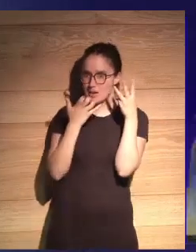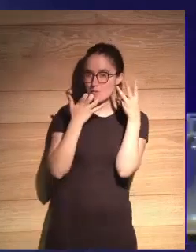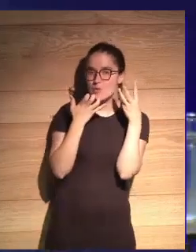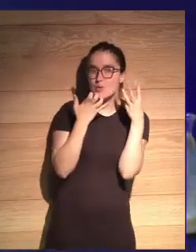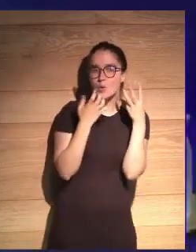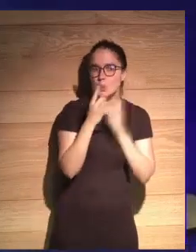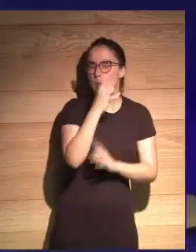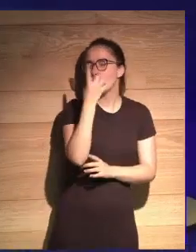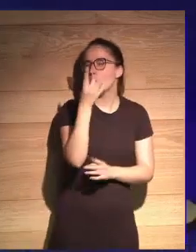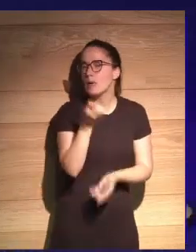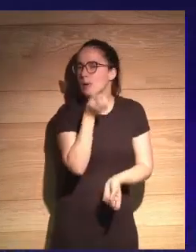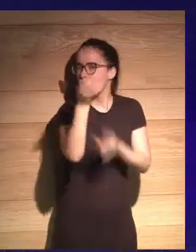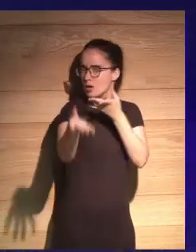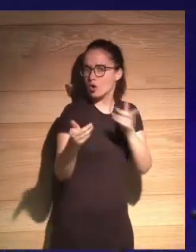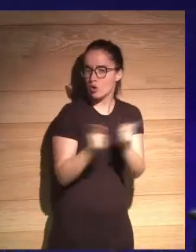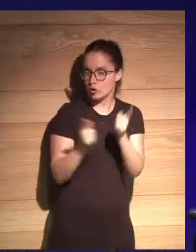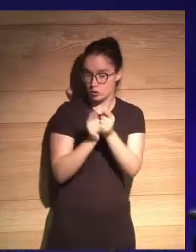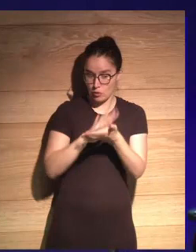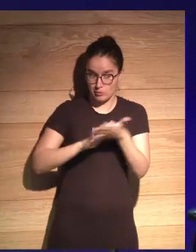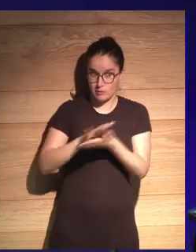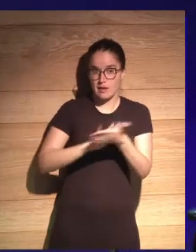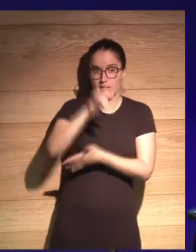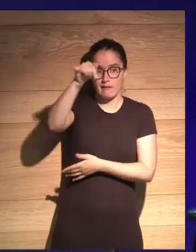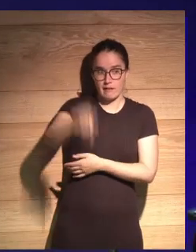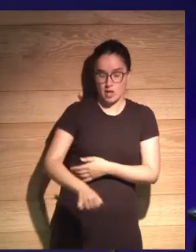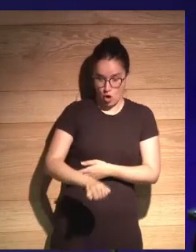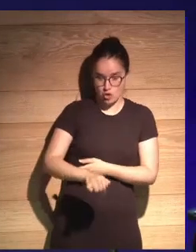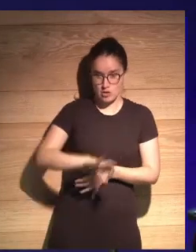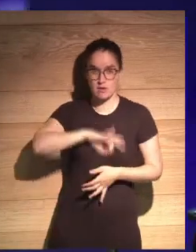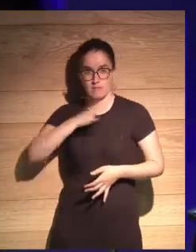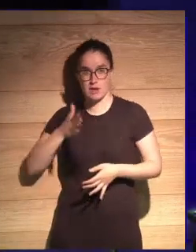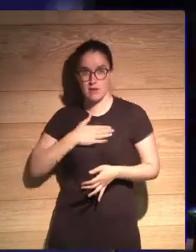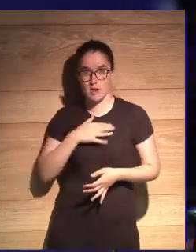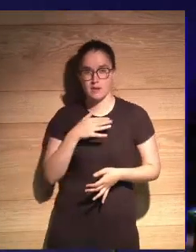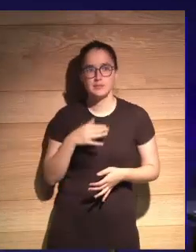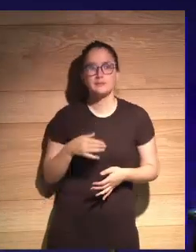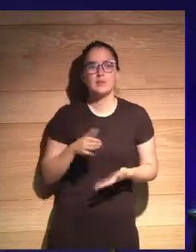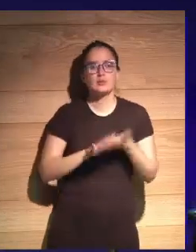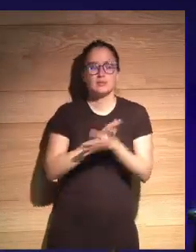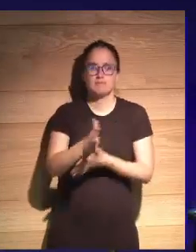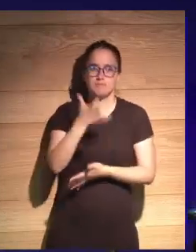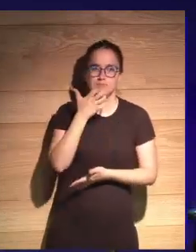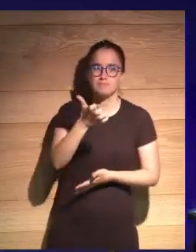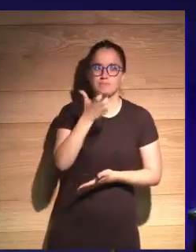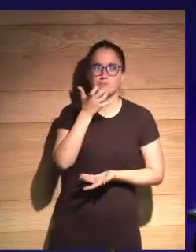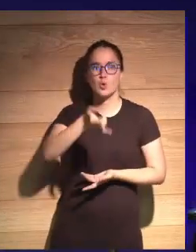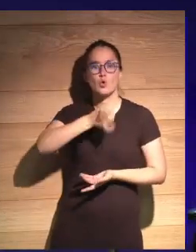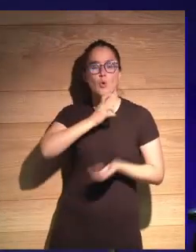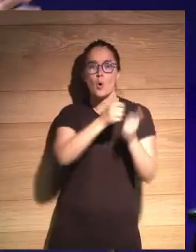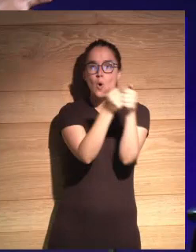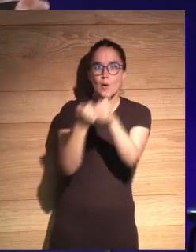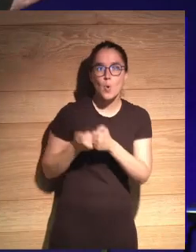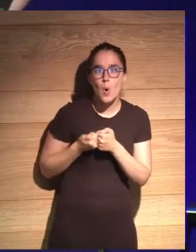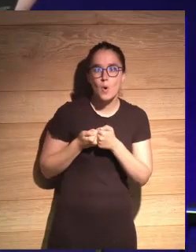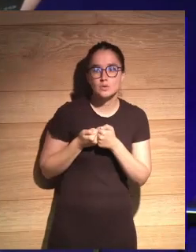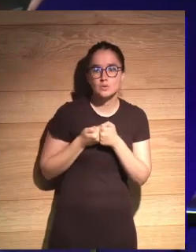health, and education. Just to give you a first stroke of what we're going to be seeing here today and tomorrow, we